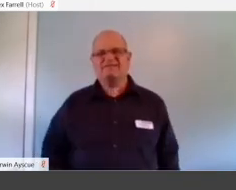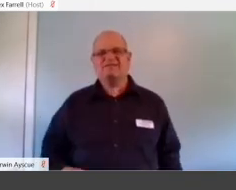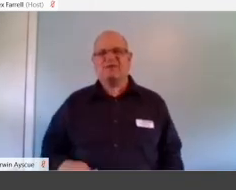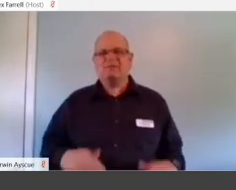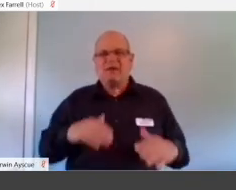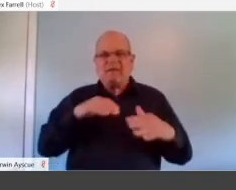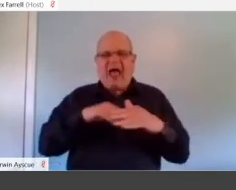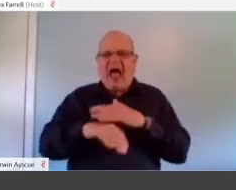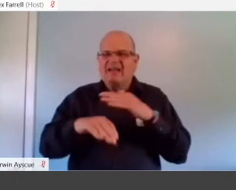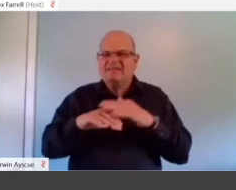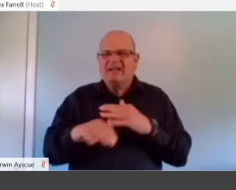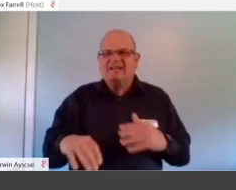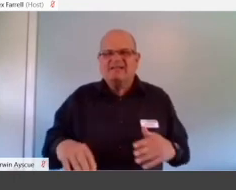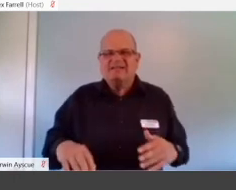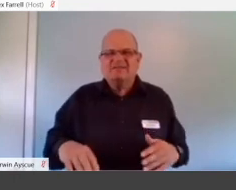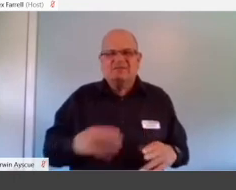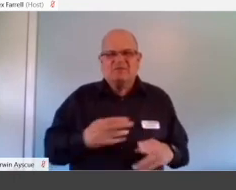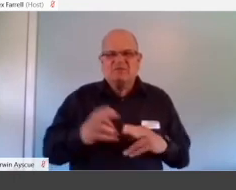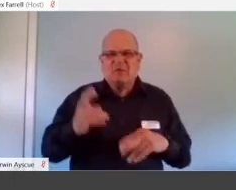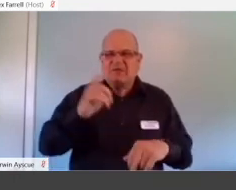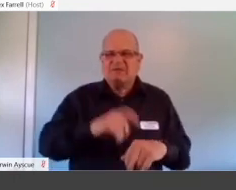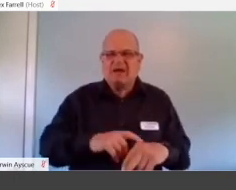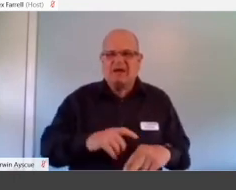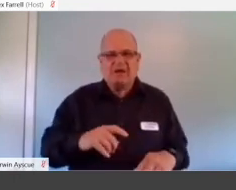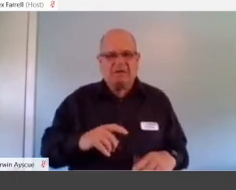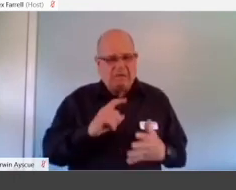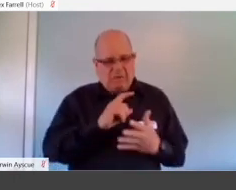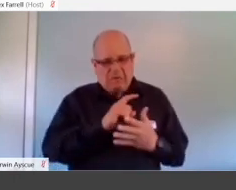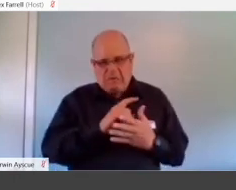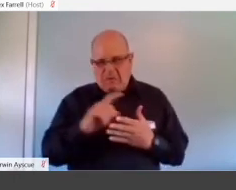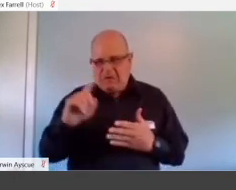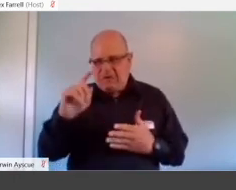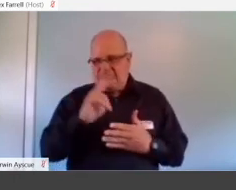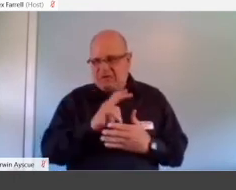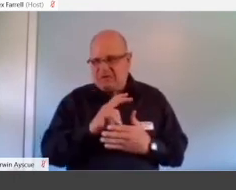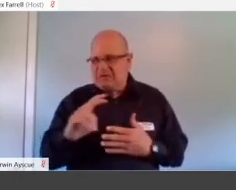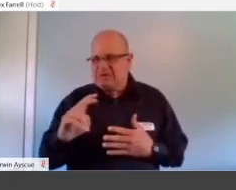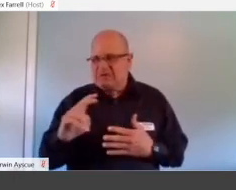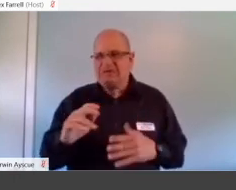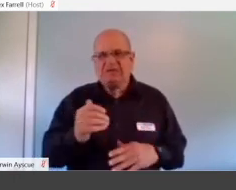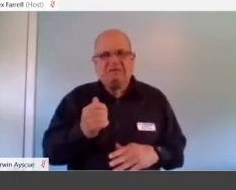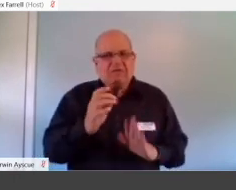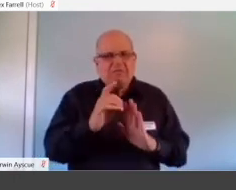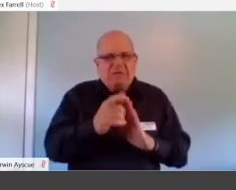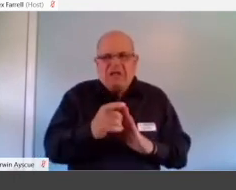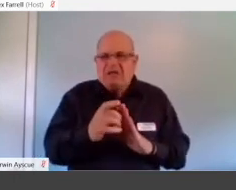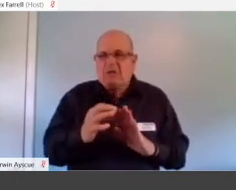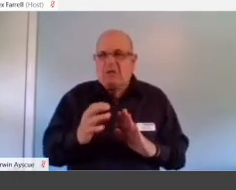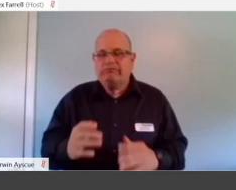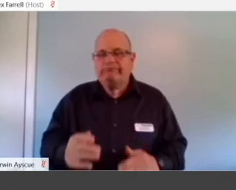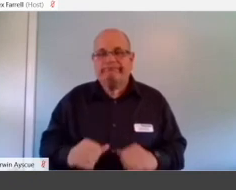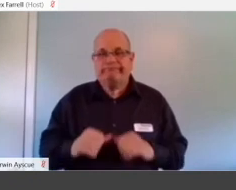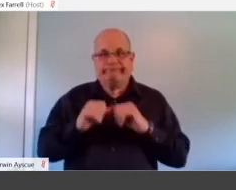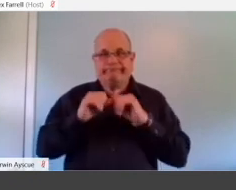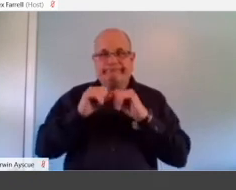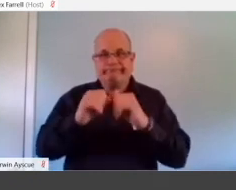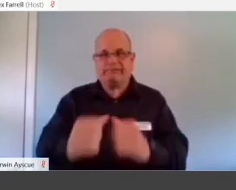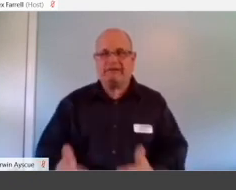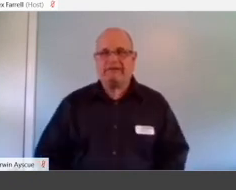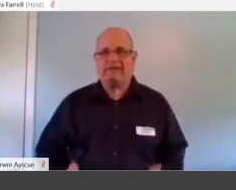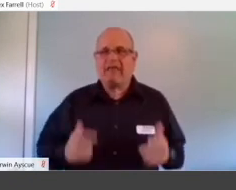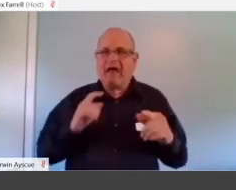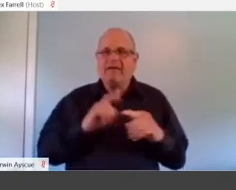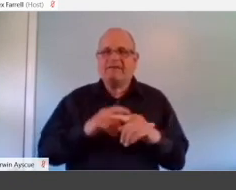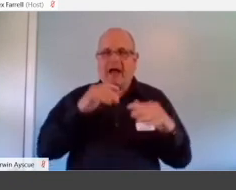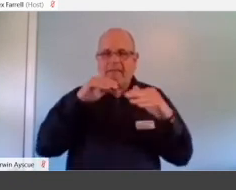for a few weeks, it might be for a few minutes, it might be for a lifetime. So just trying to make all these things and think